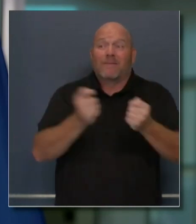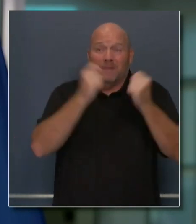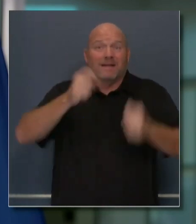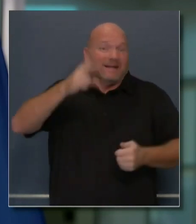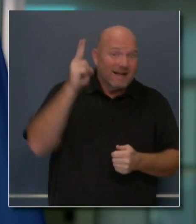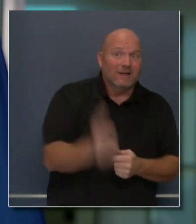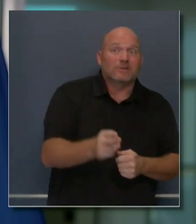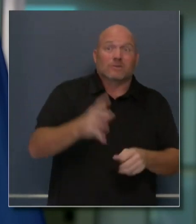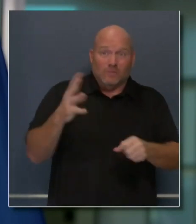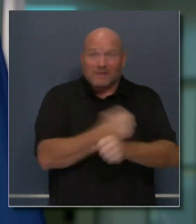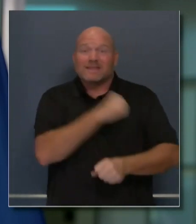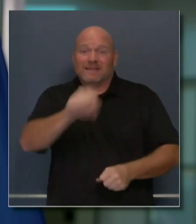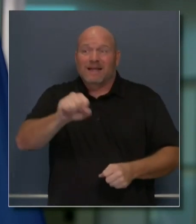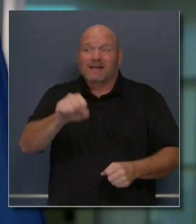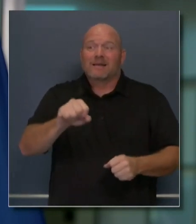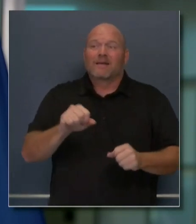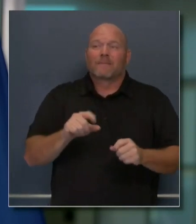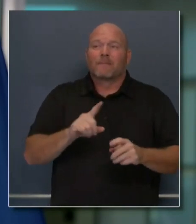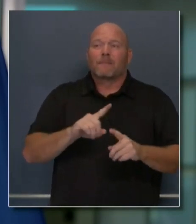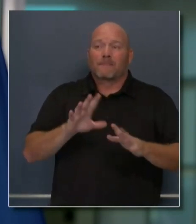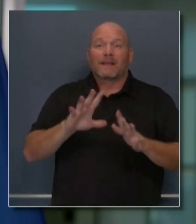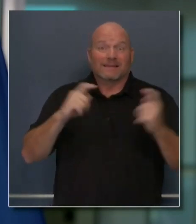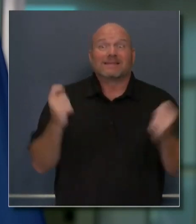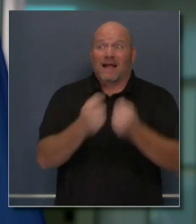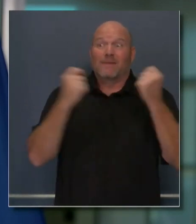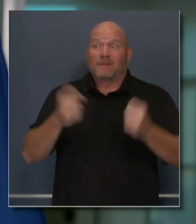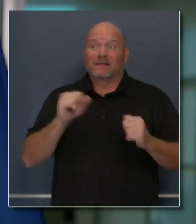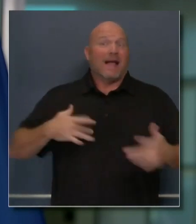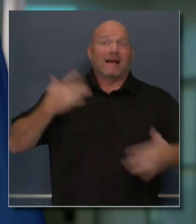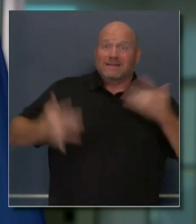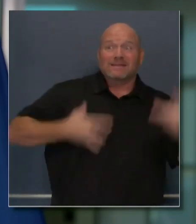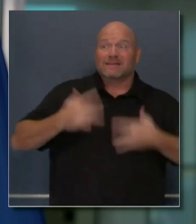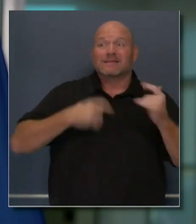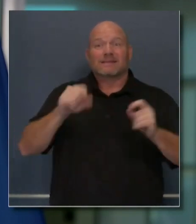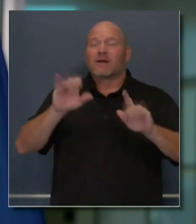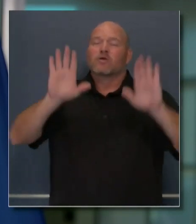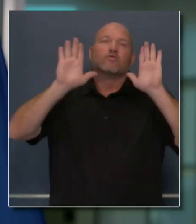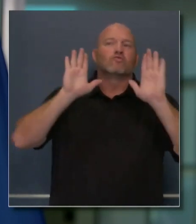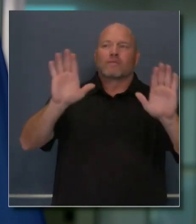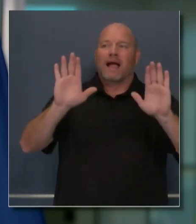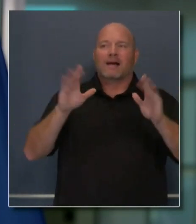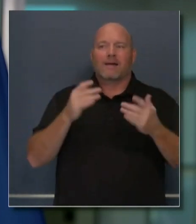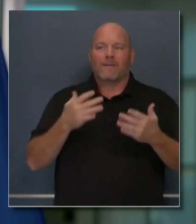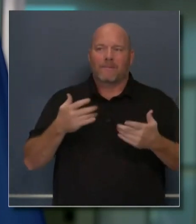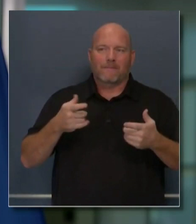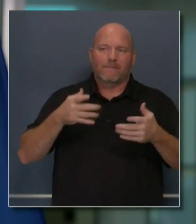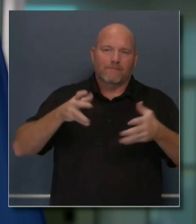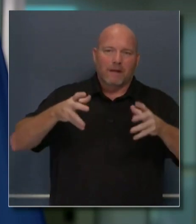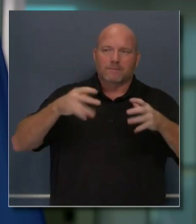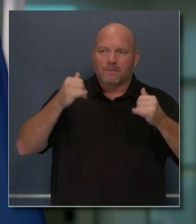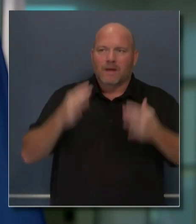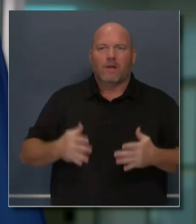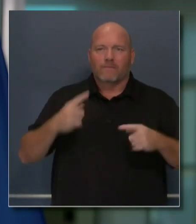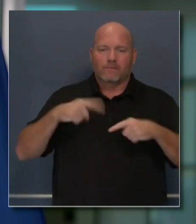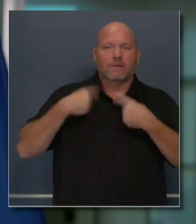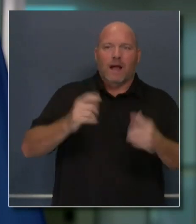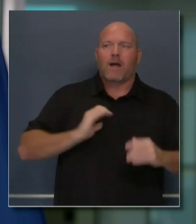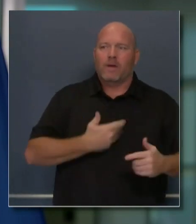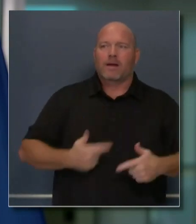and celebrate one of the greatest basketball players that has ever lived, LeBron